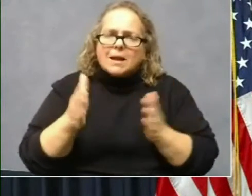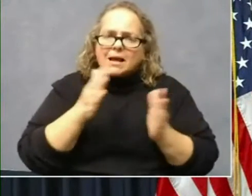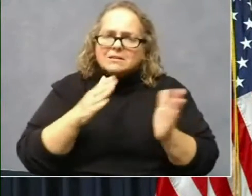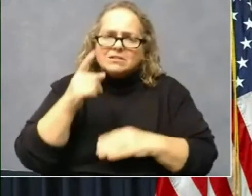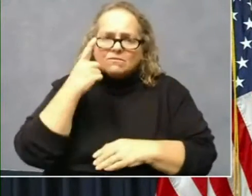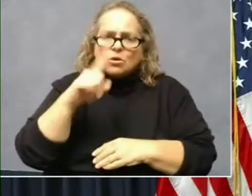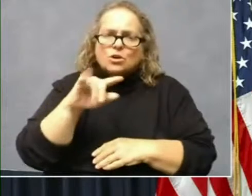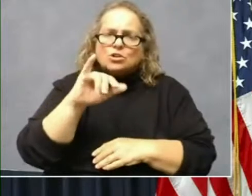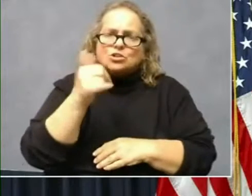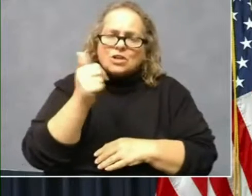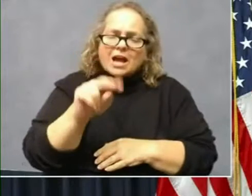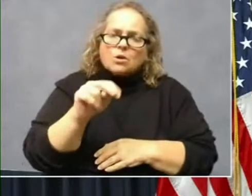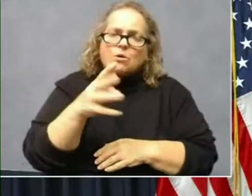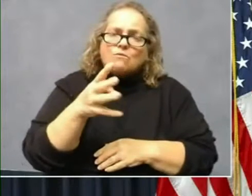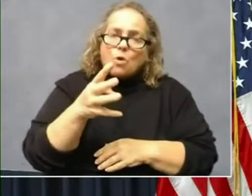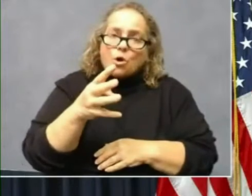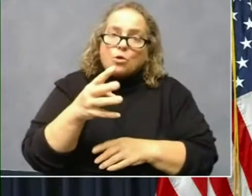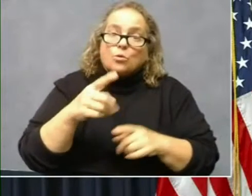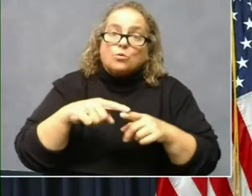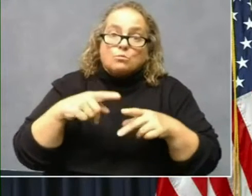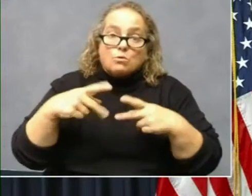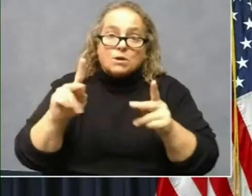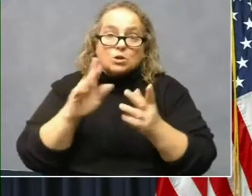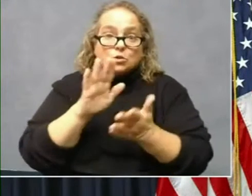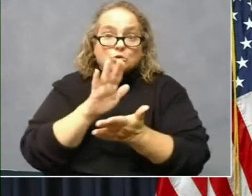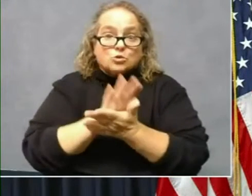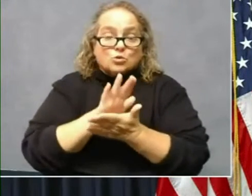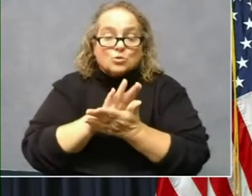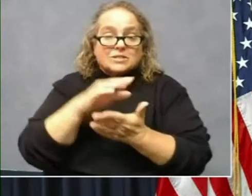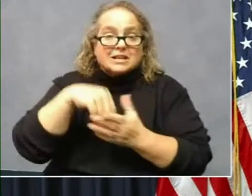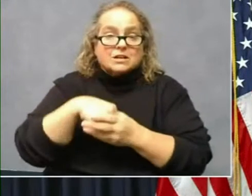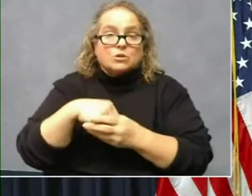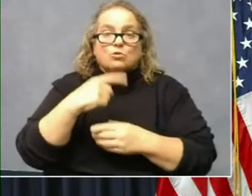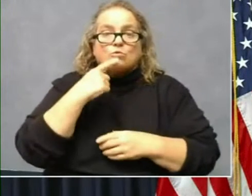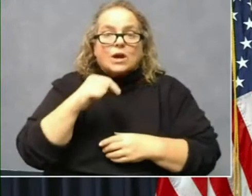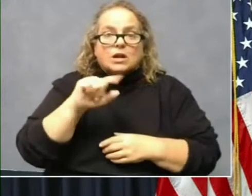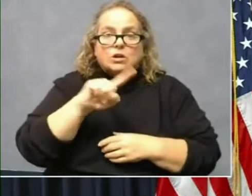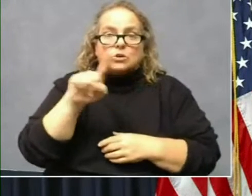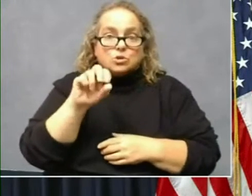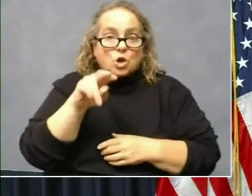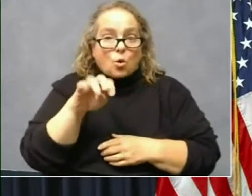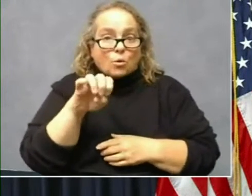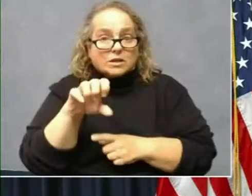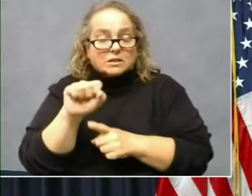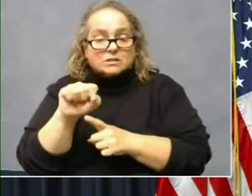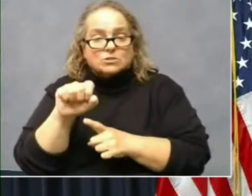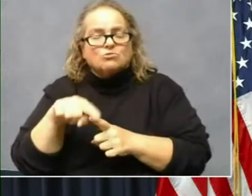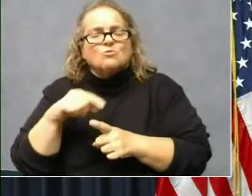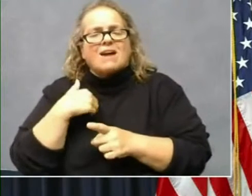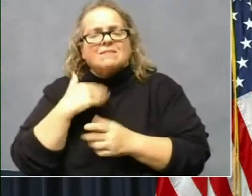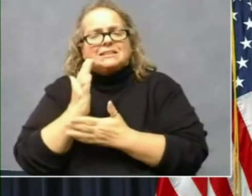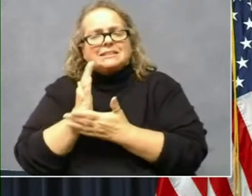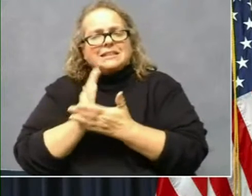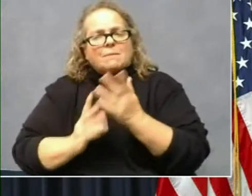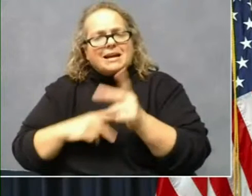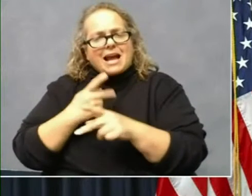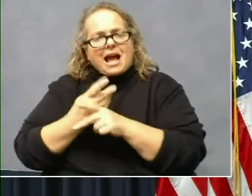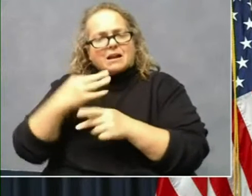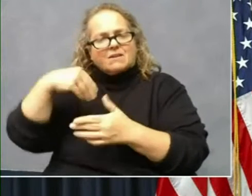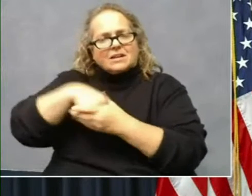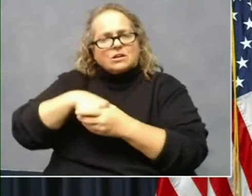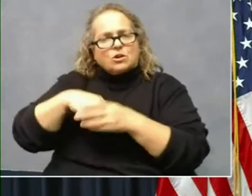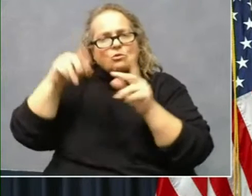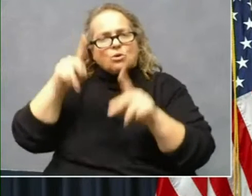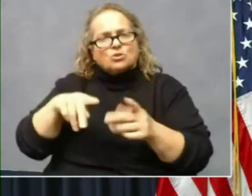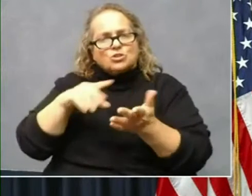allow schools in red zones to have some form of in-person learning. But the threat is real. We